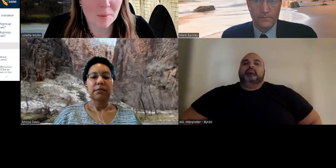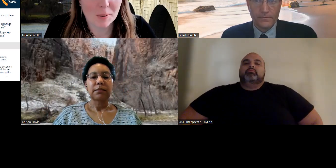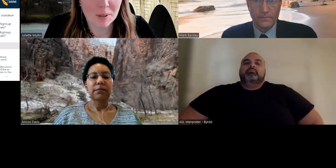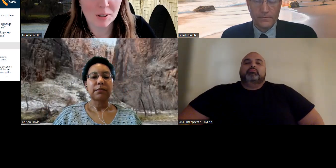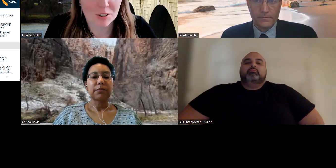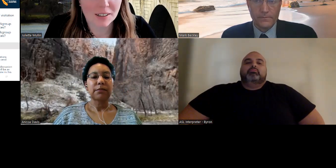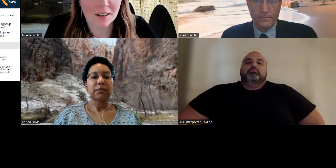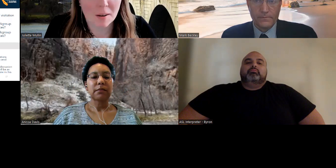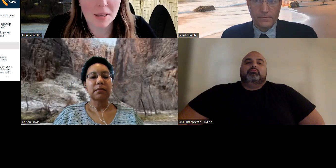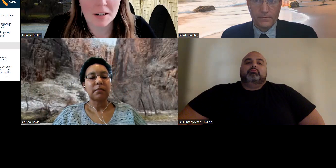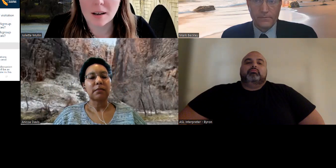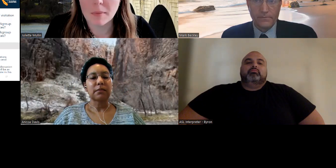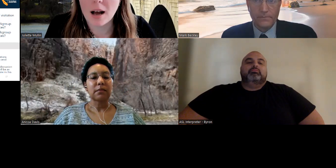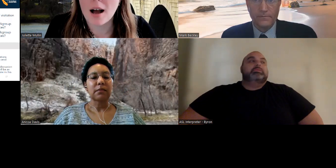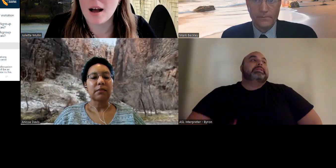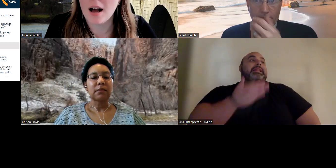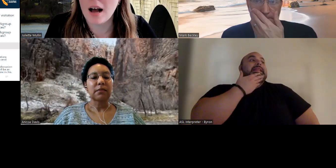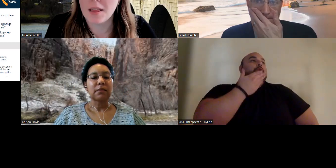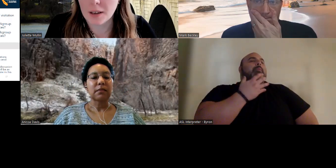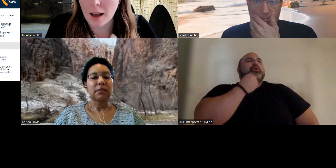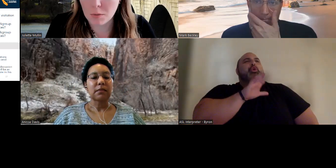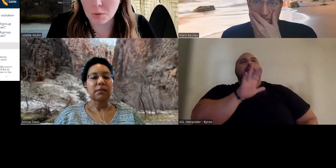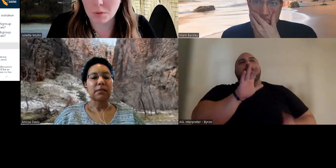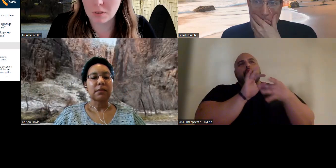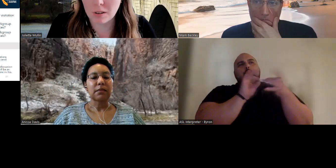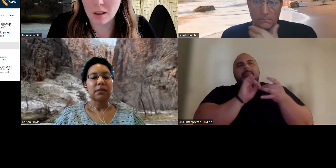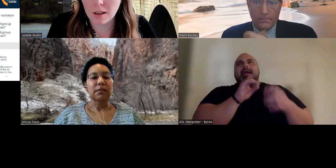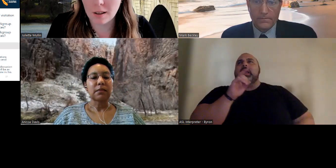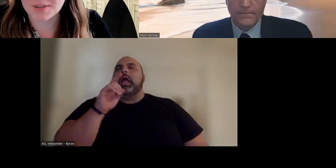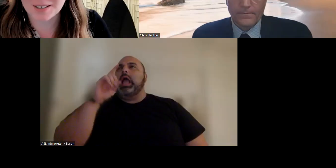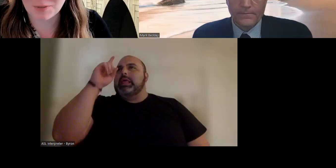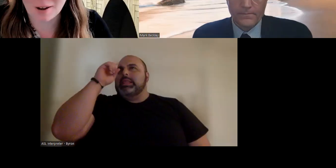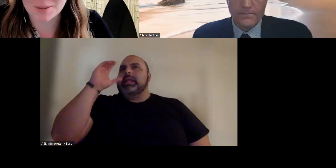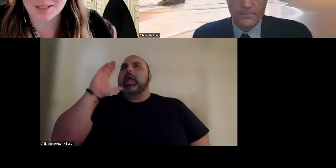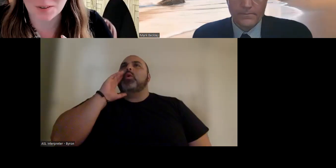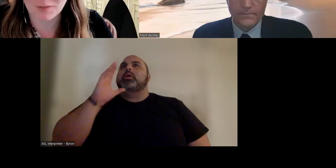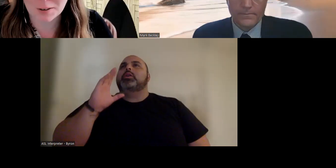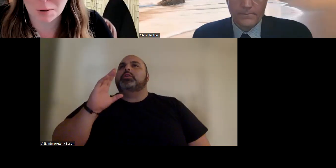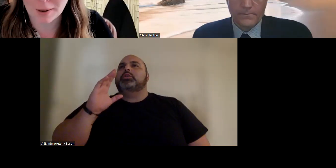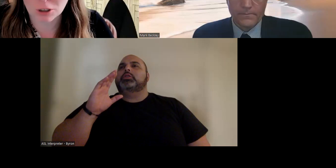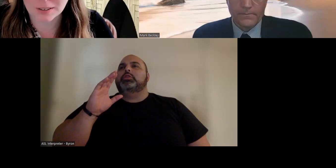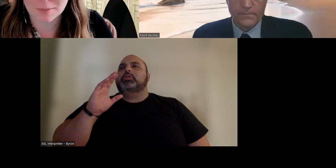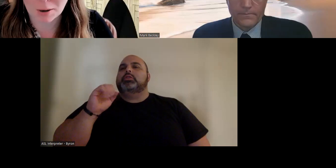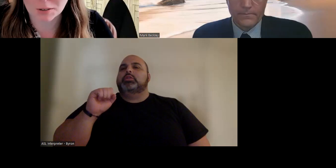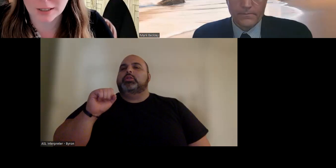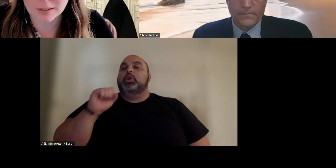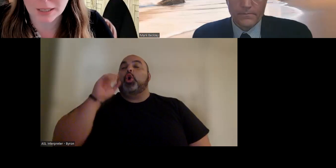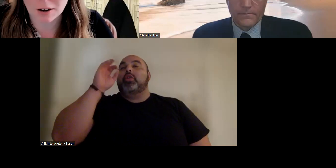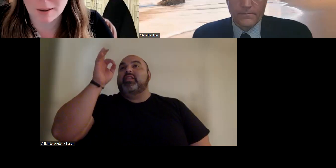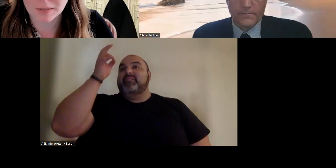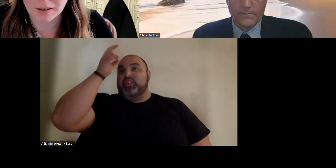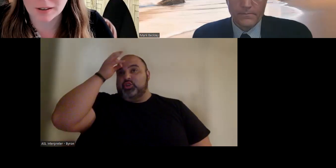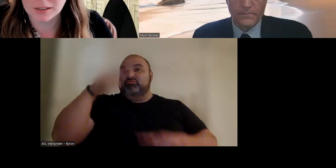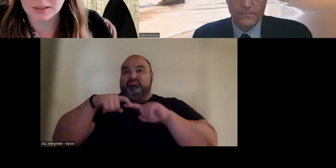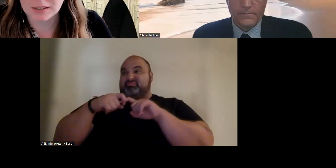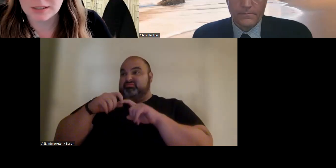Thank you. We appreciate that comment. I think I will abstain from commenting on the federal question unless Mark you'd